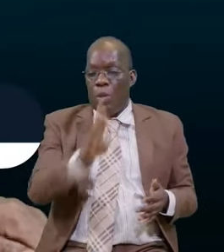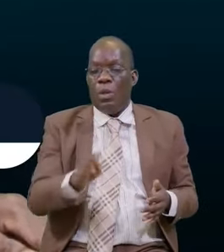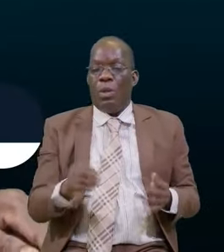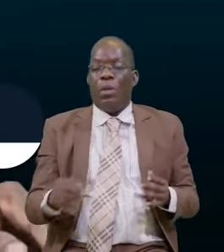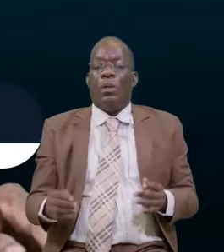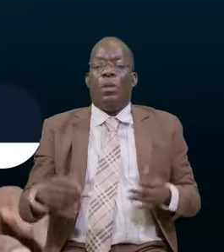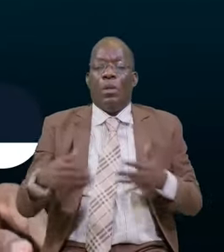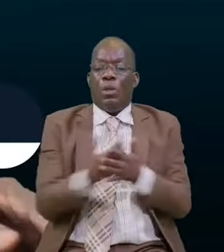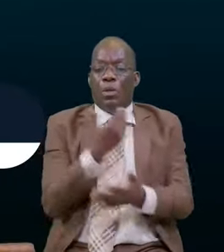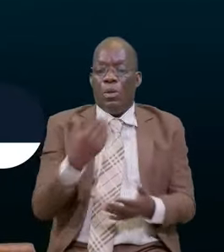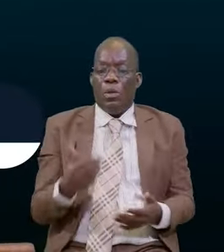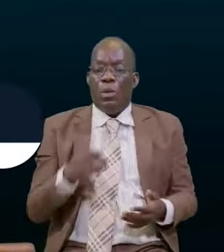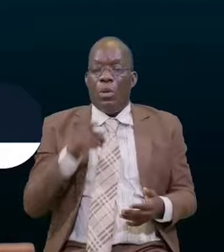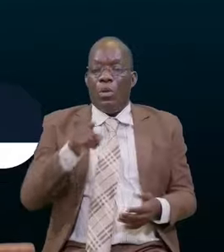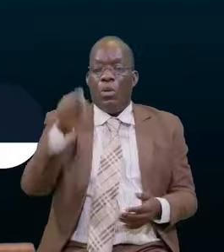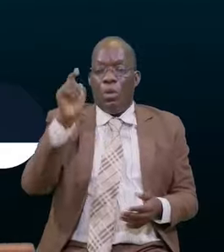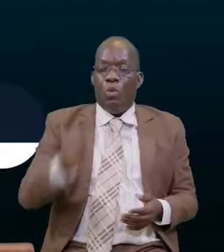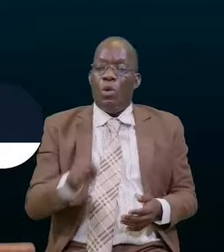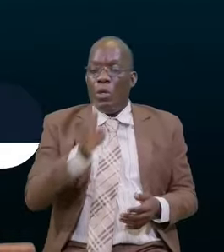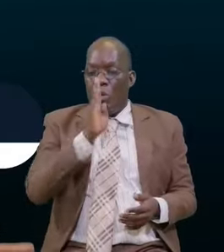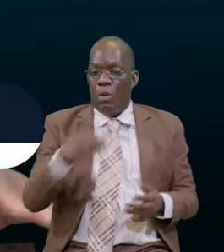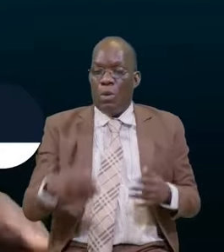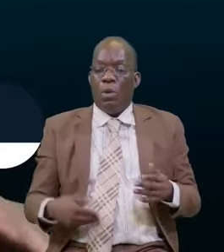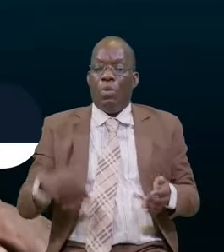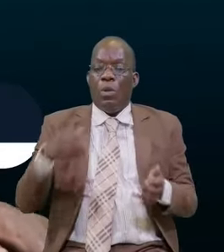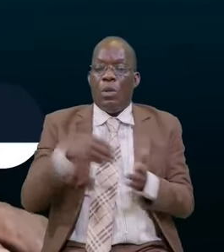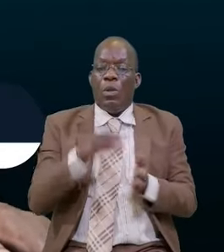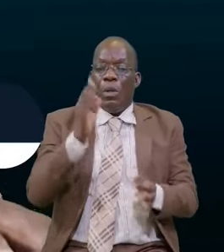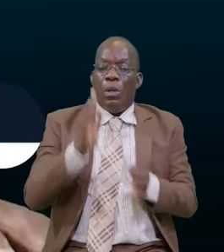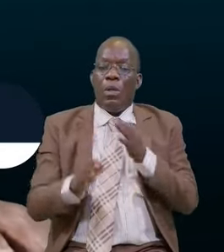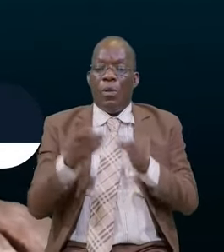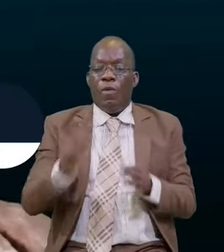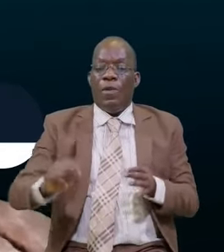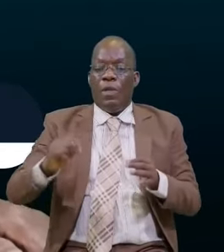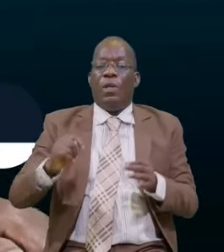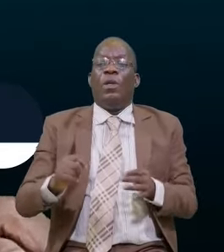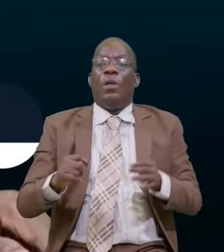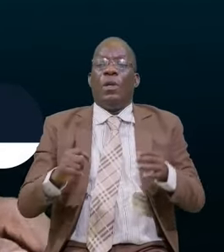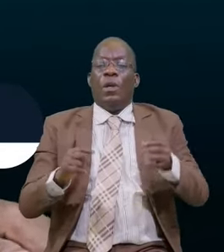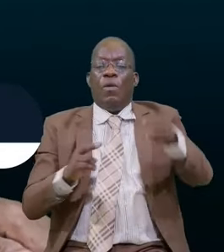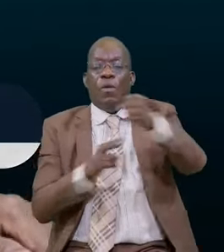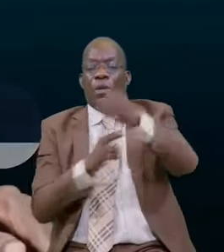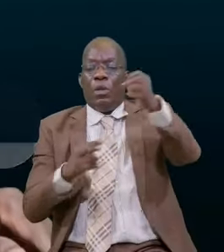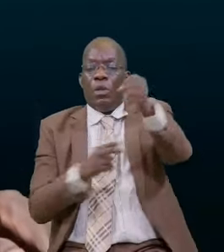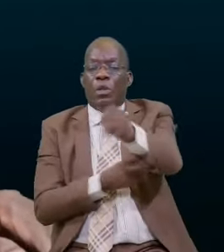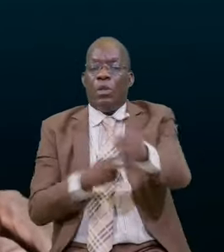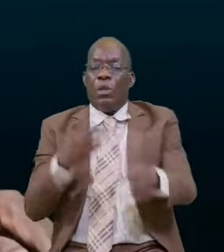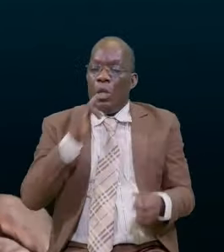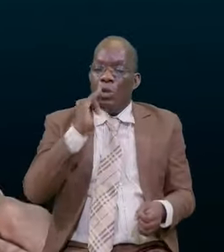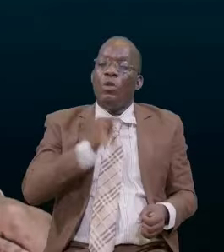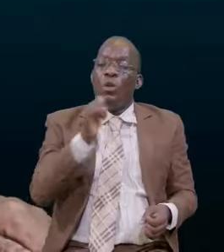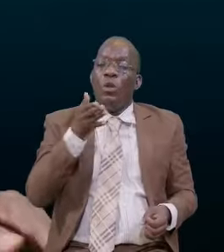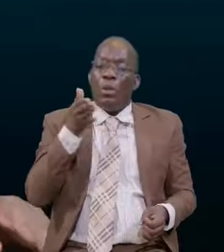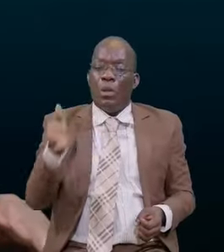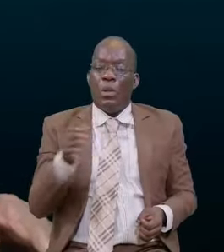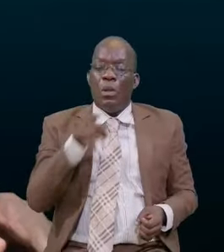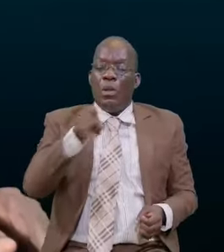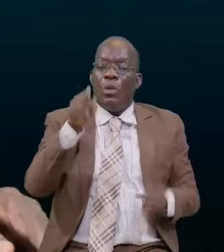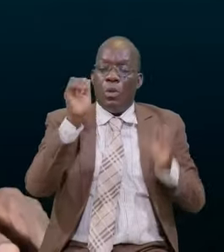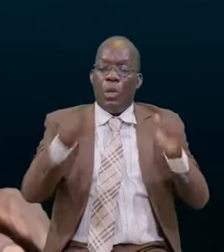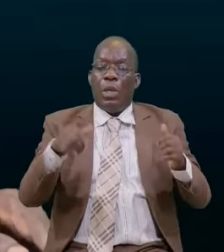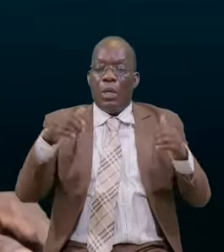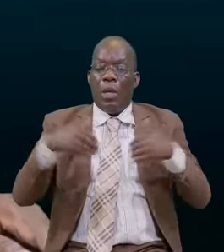again if the foundation of being born again is not there today you can have that Foundation lay and so that you can have a life that is